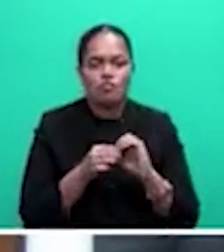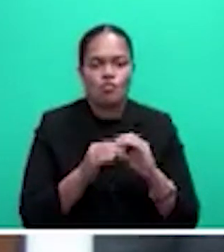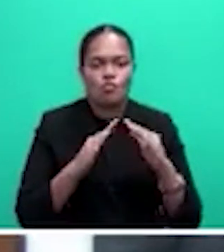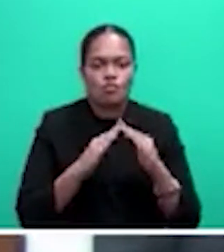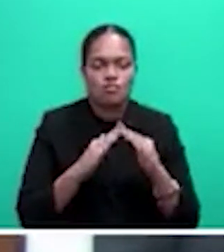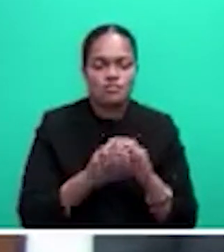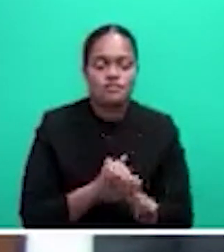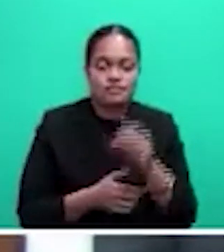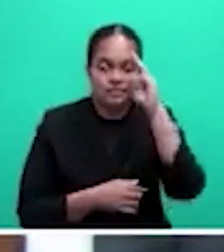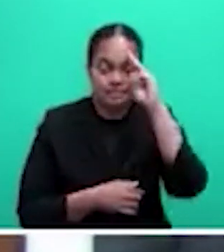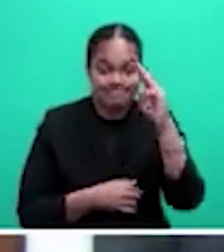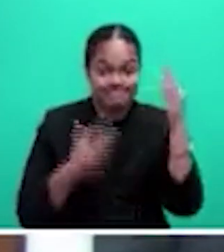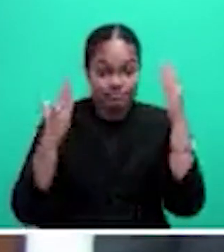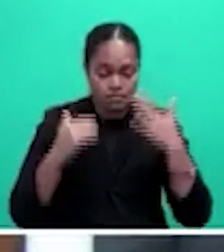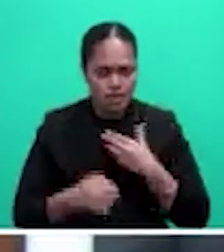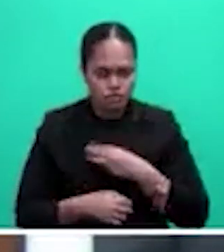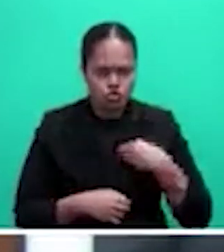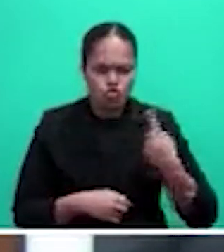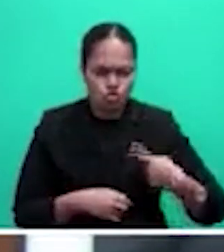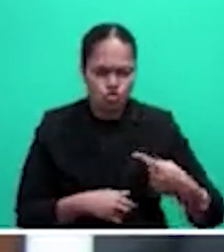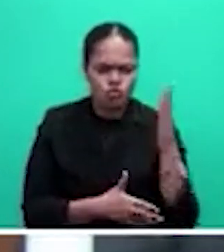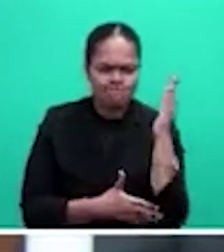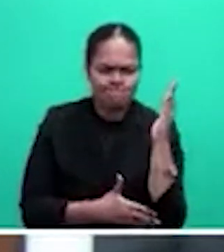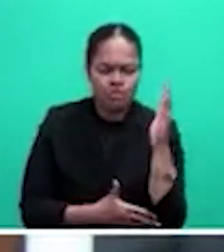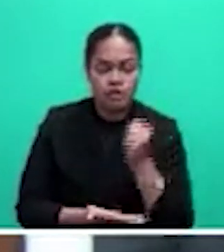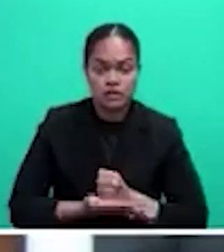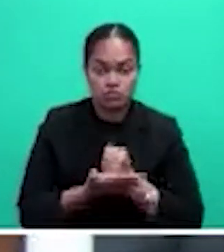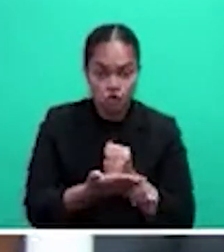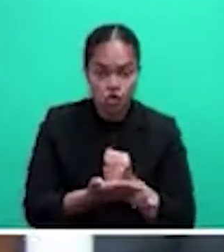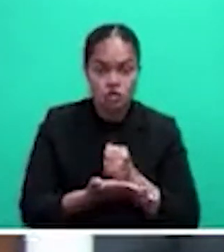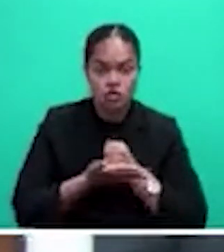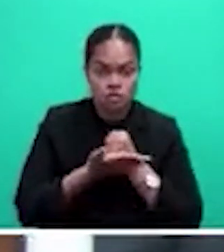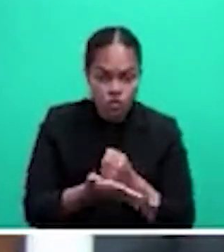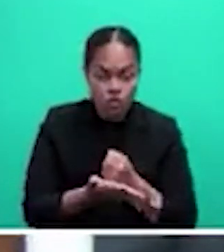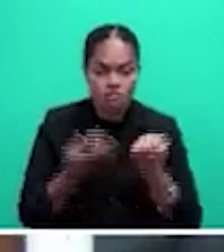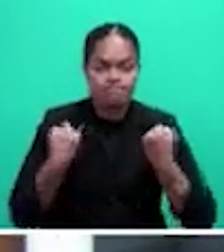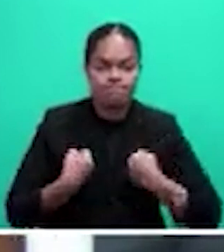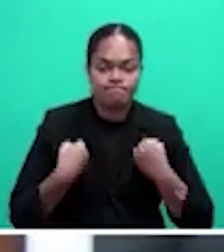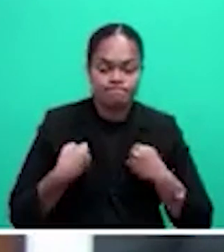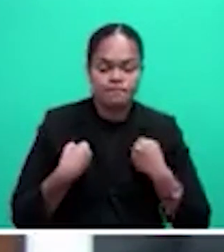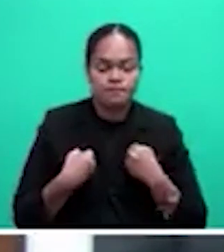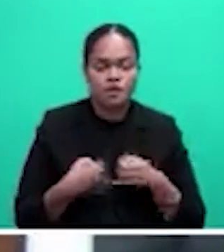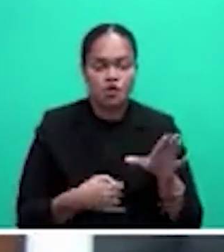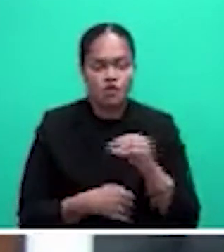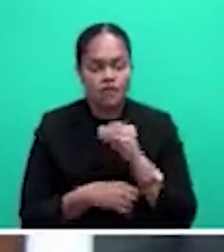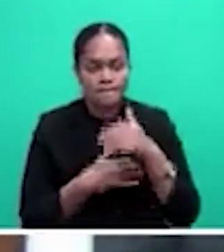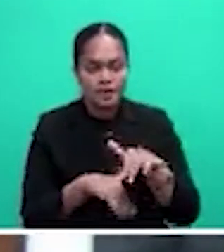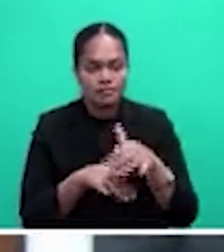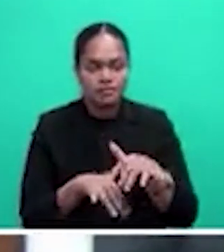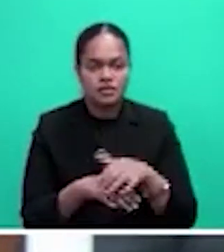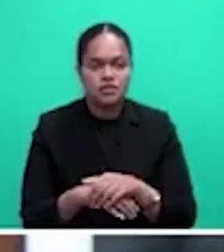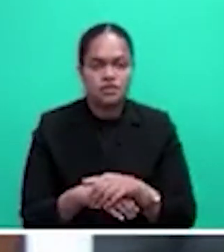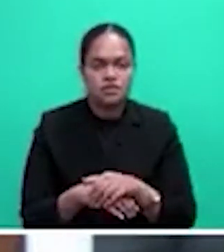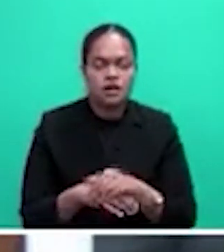Speaker, sir, my ministry will continue to facilitate the support the implementation of the public-private